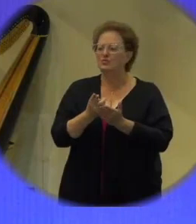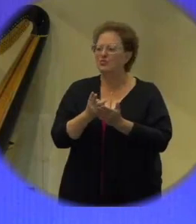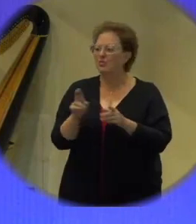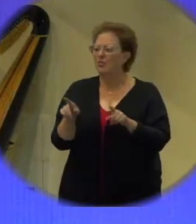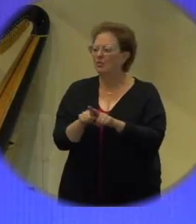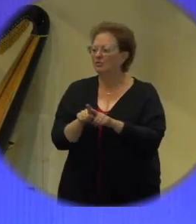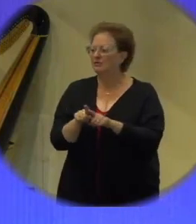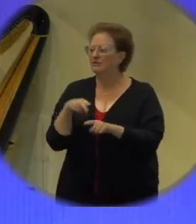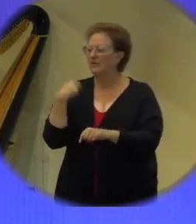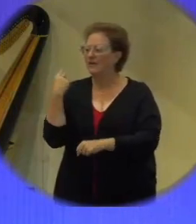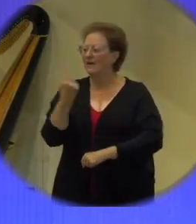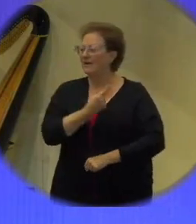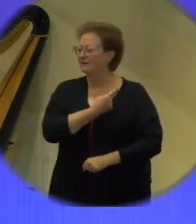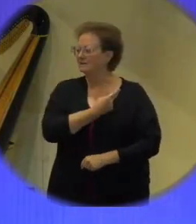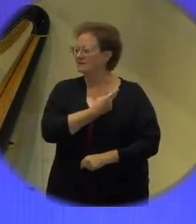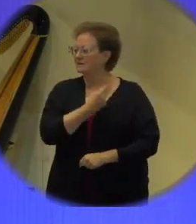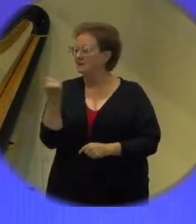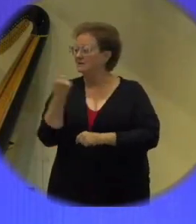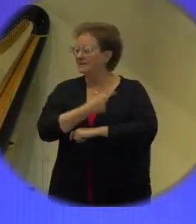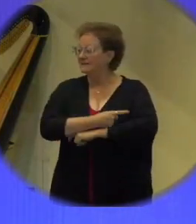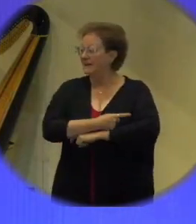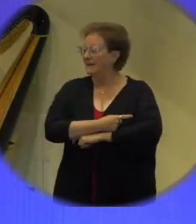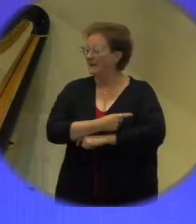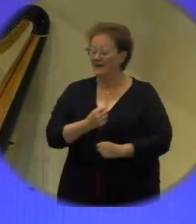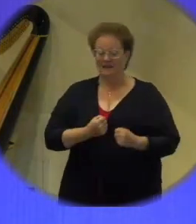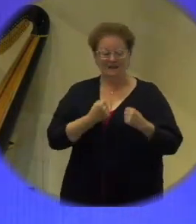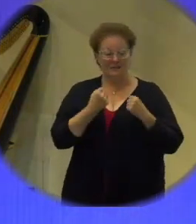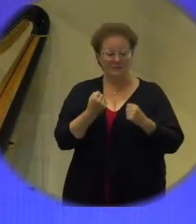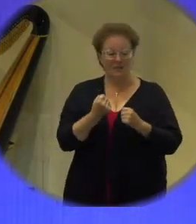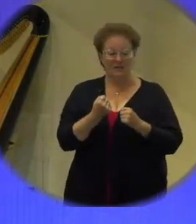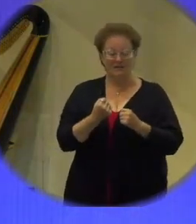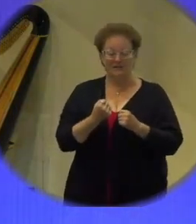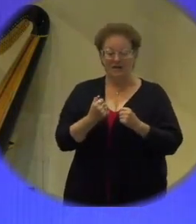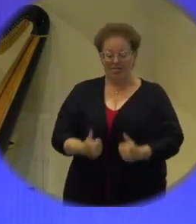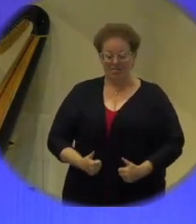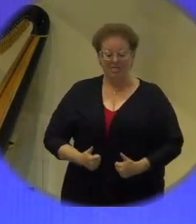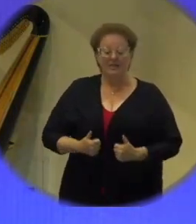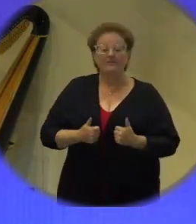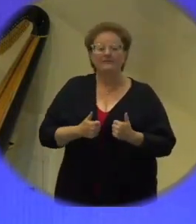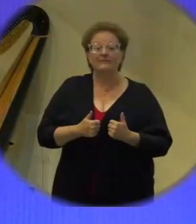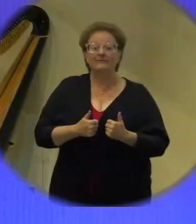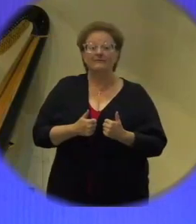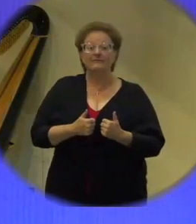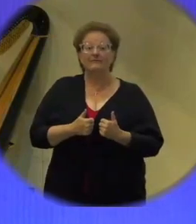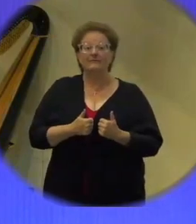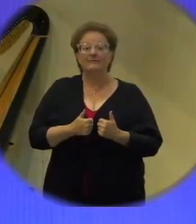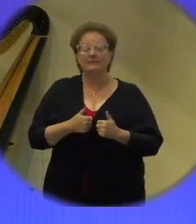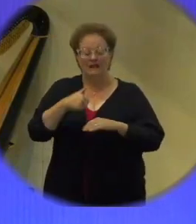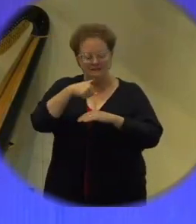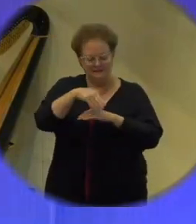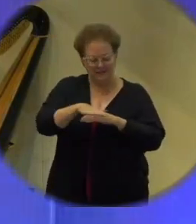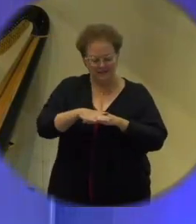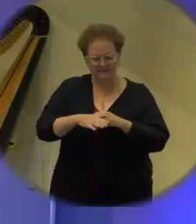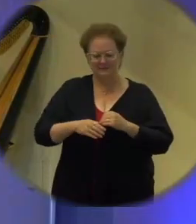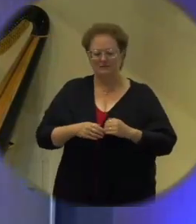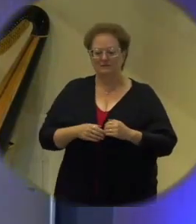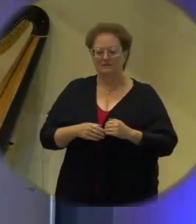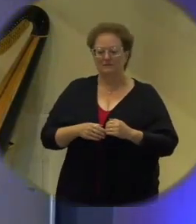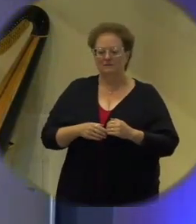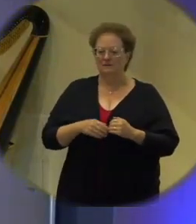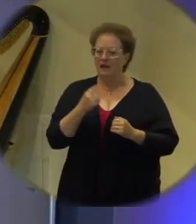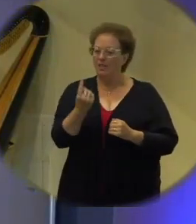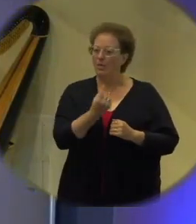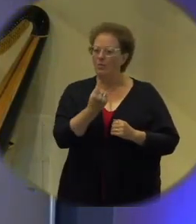too. So today, the power of a sent life and the solitude and